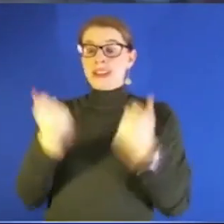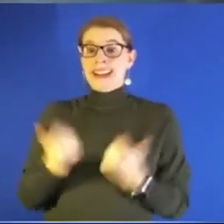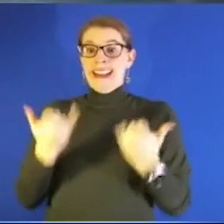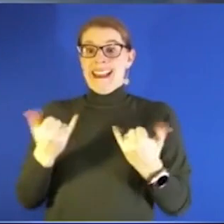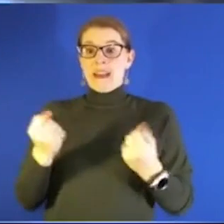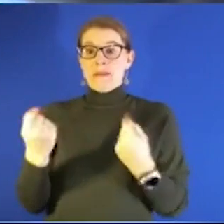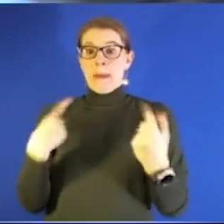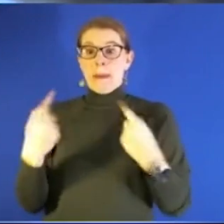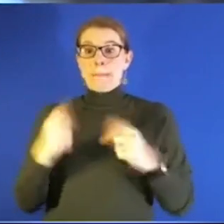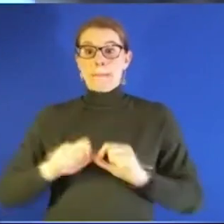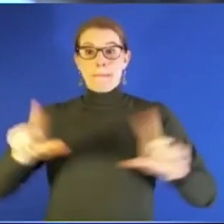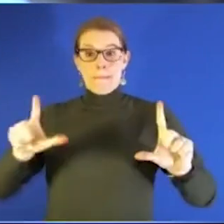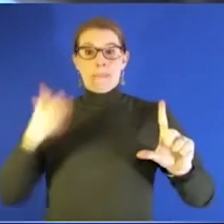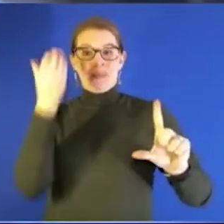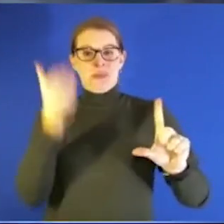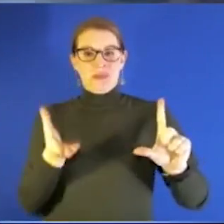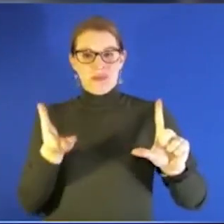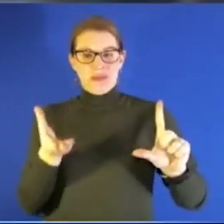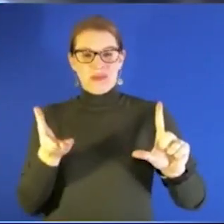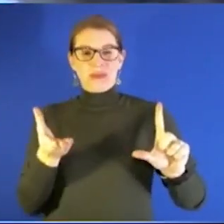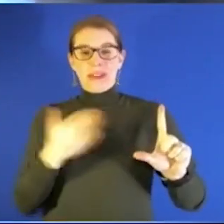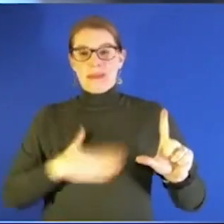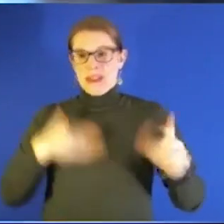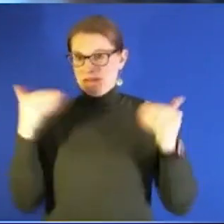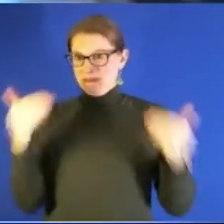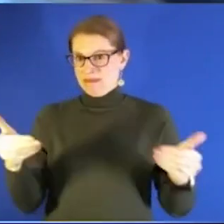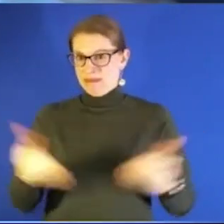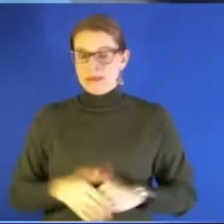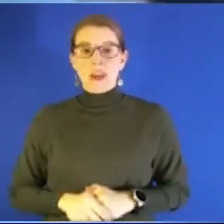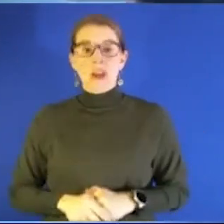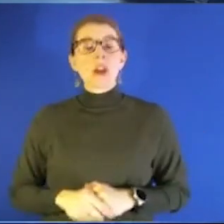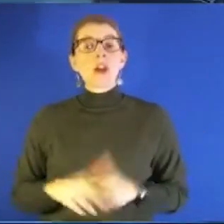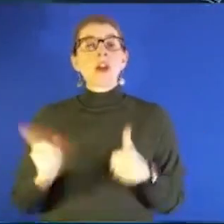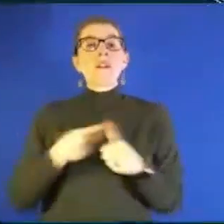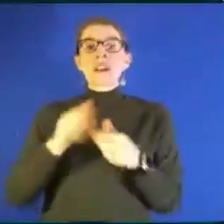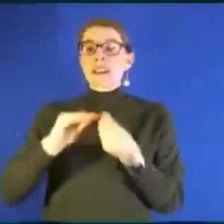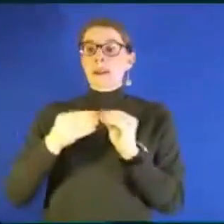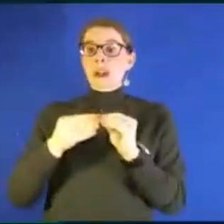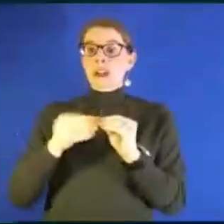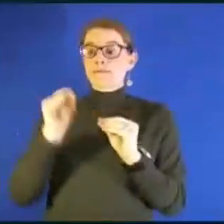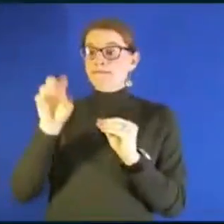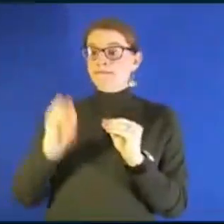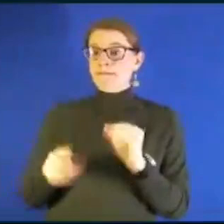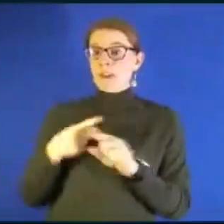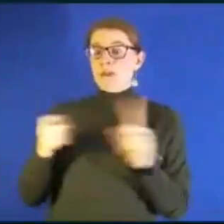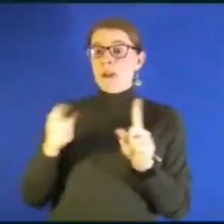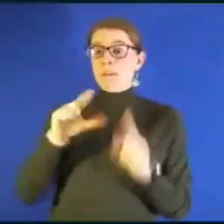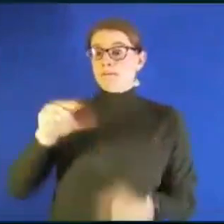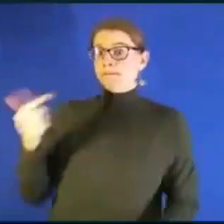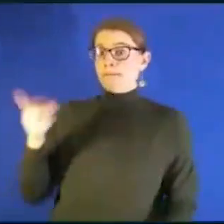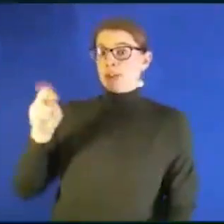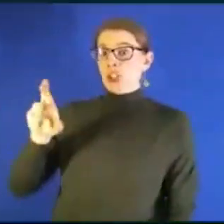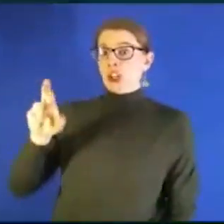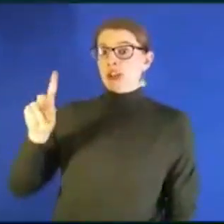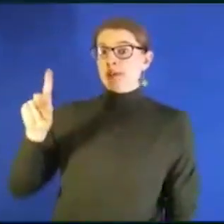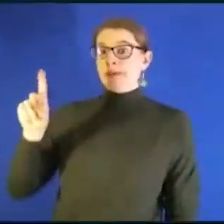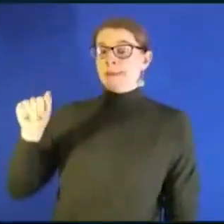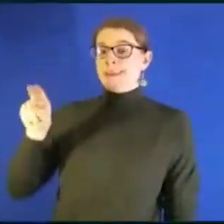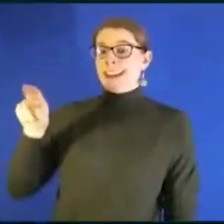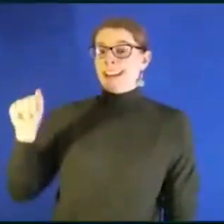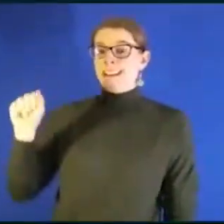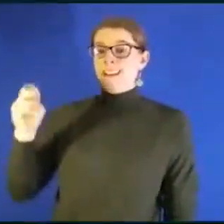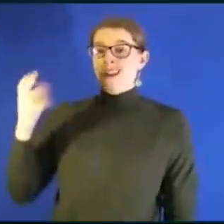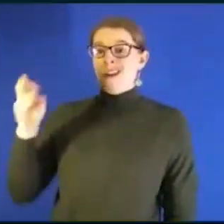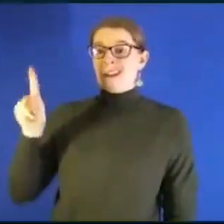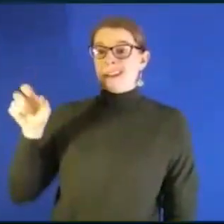links to those right there on your screen. But first, let's get to our numbers with Medical Director of Infection Prevention and Control. Dr. Dana Hawkinson is in with us.